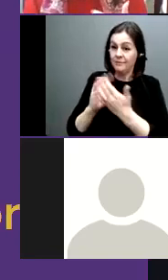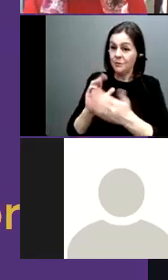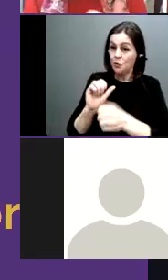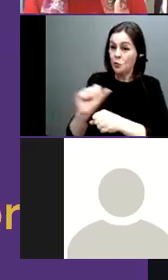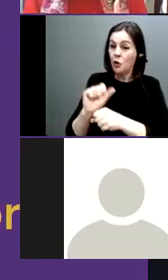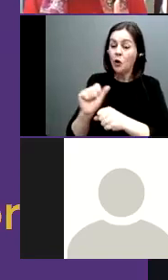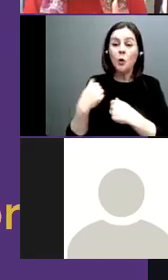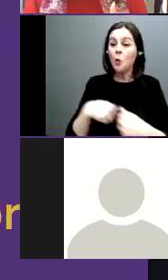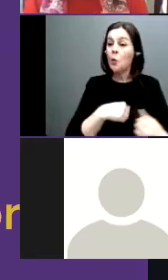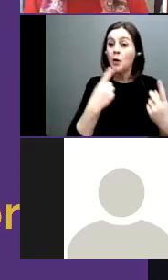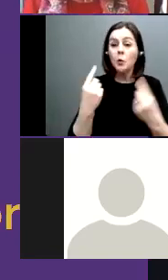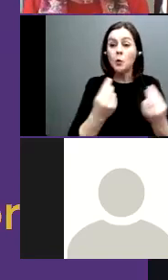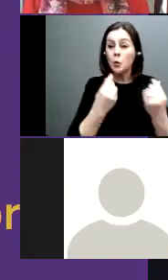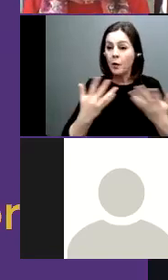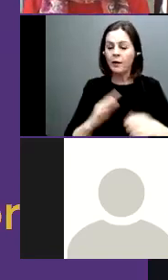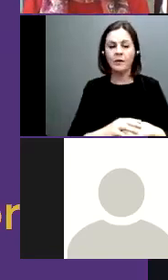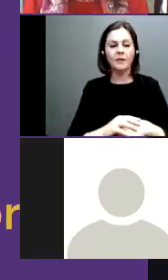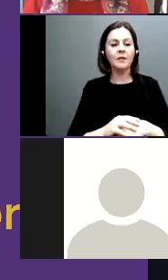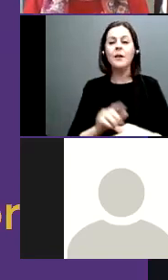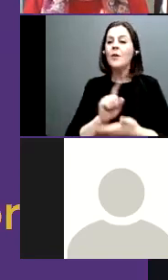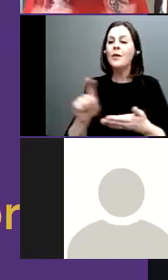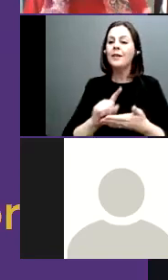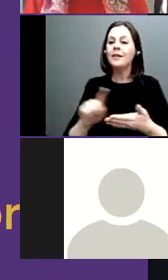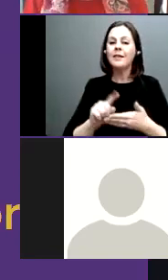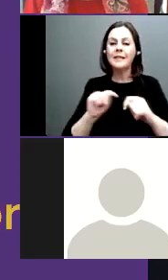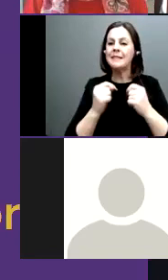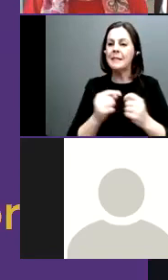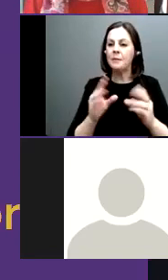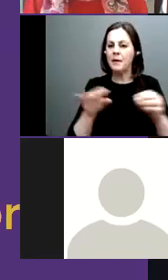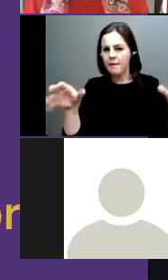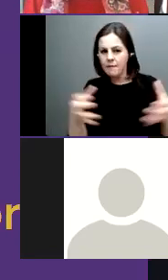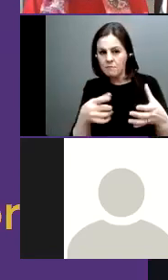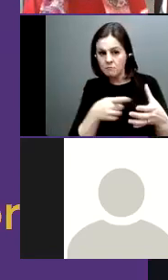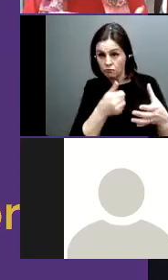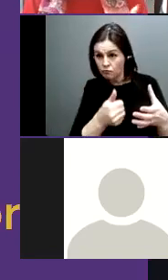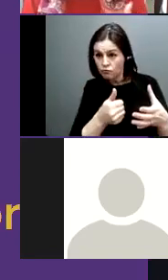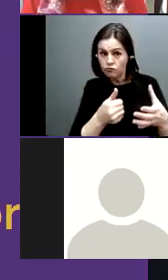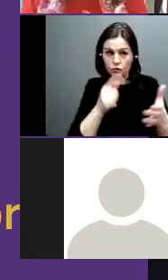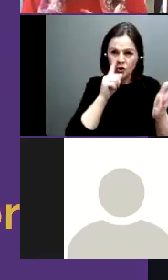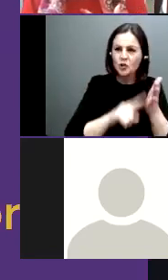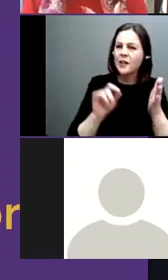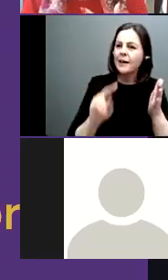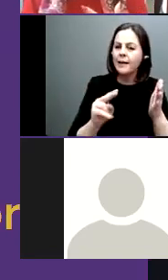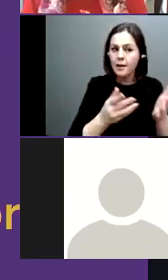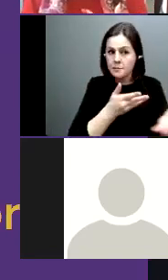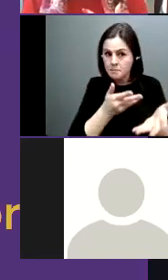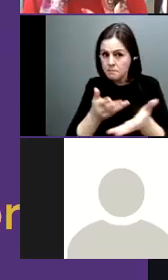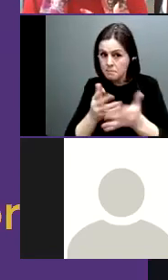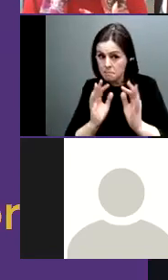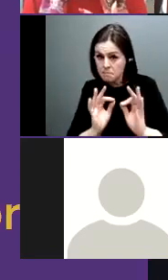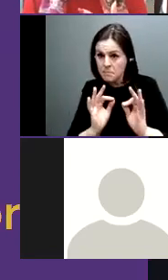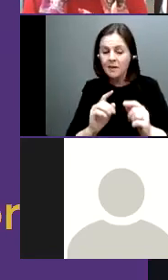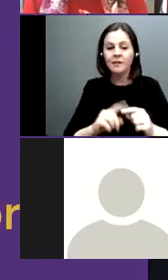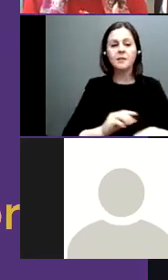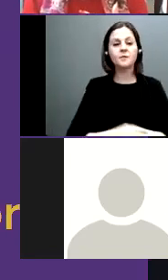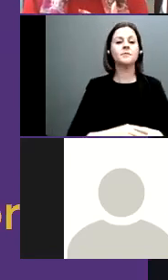team meetings where we check in with one another around how we're all doing. We have external supervision